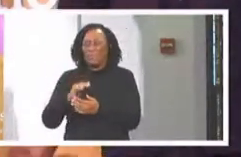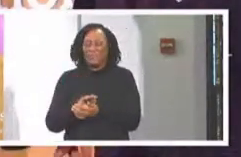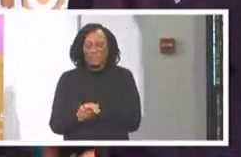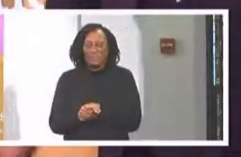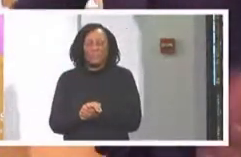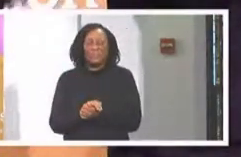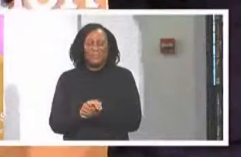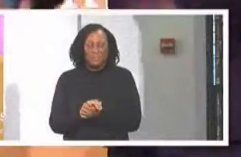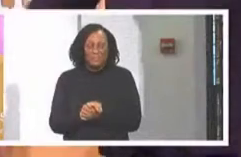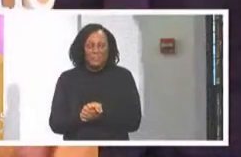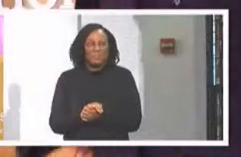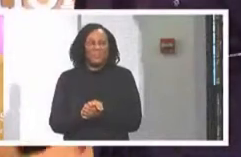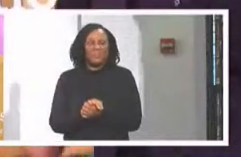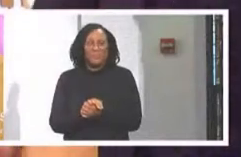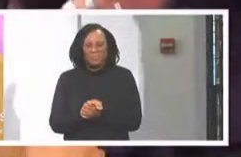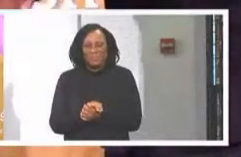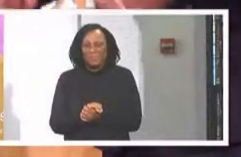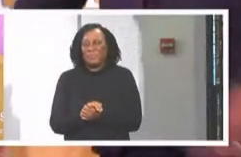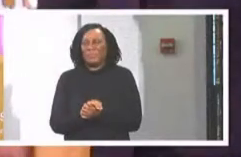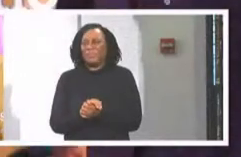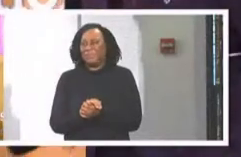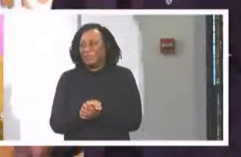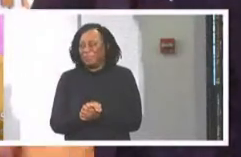He's awesome, God. He's awesome, God.